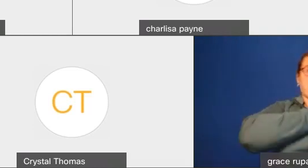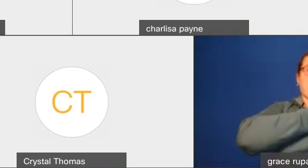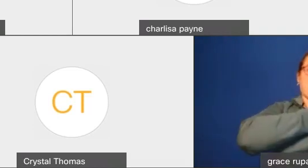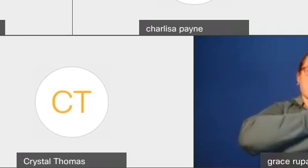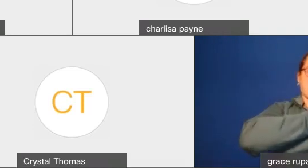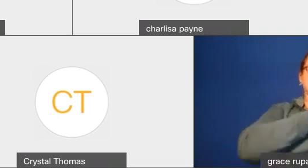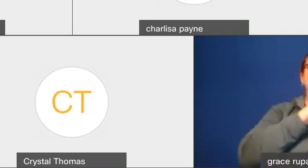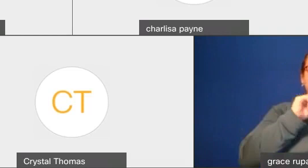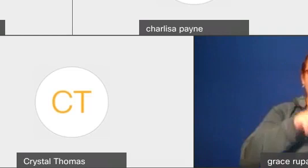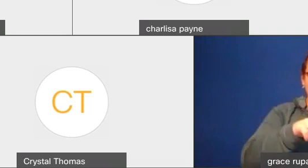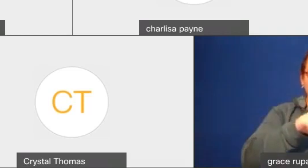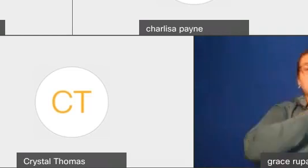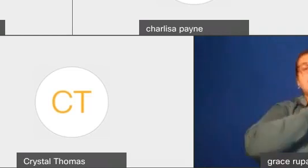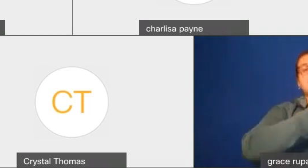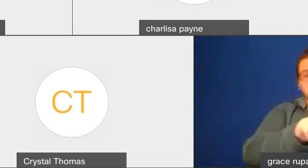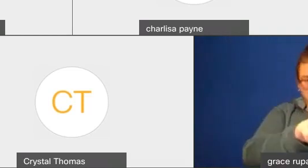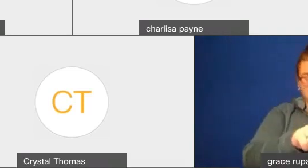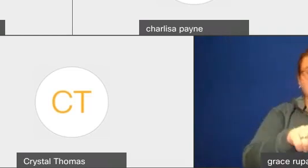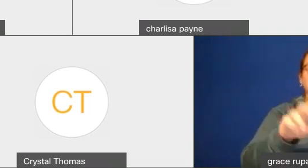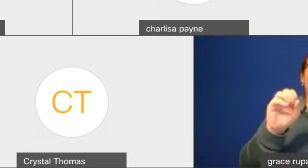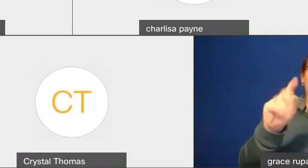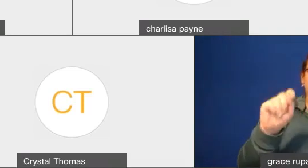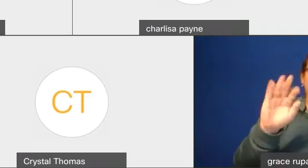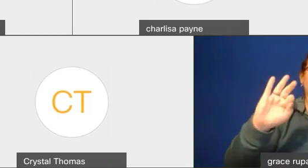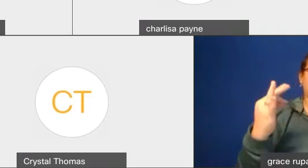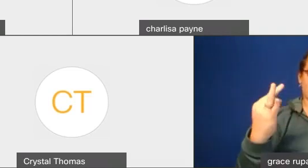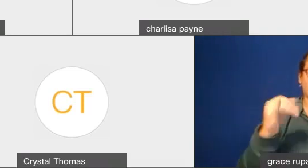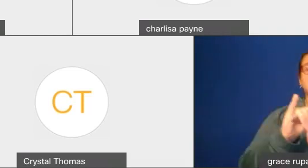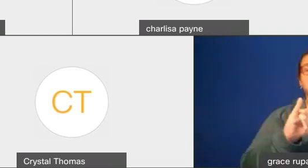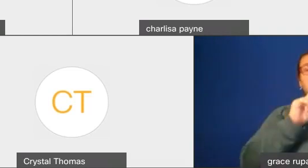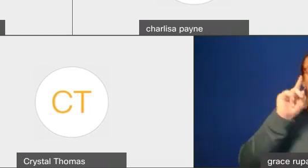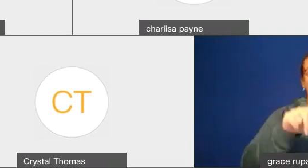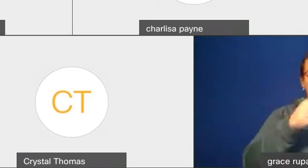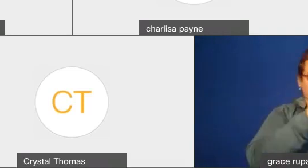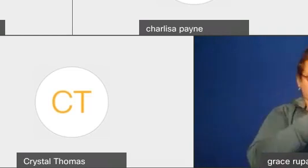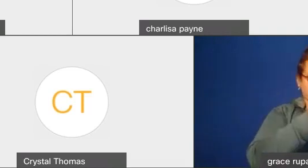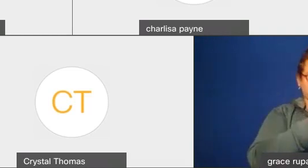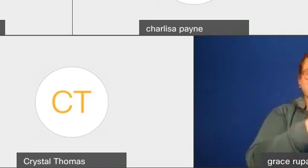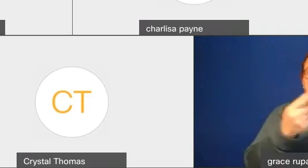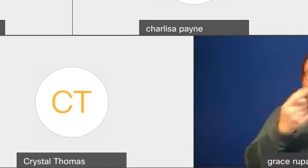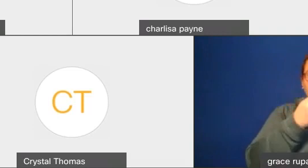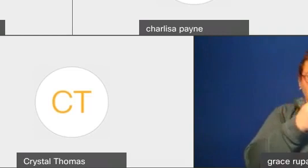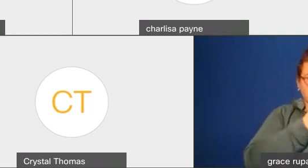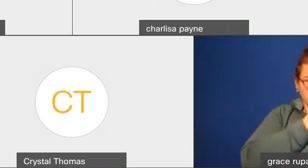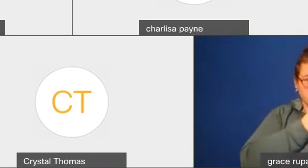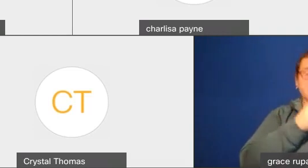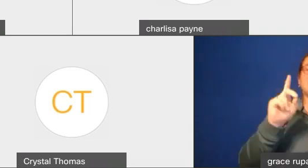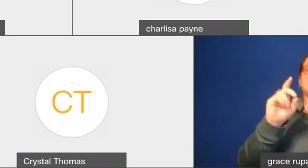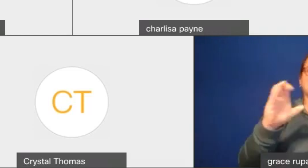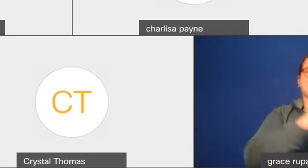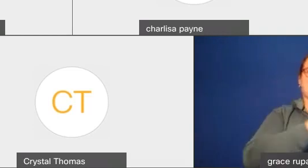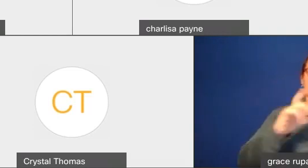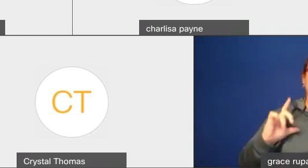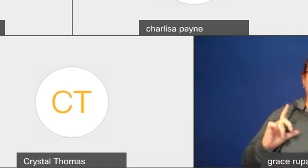9th. That order is authorized by legislation from the council. This week, the council